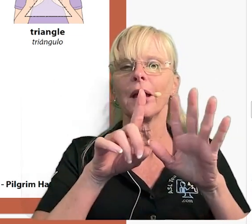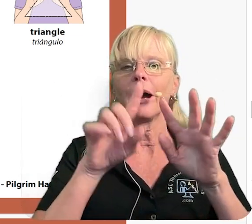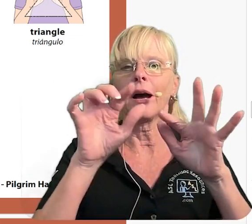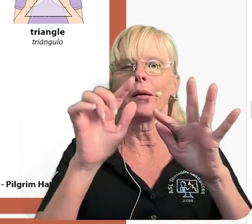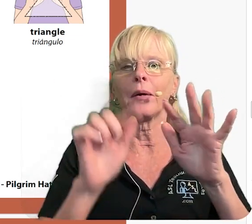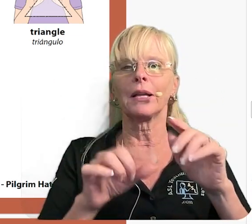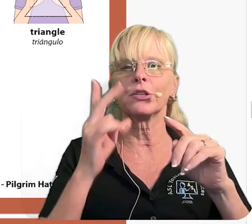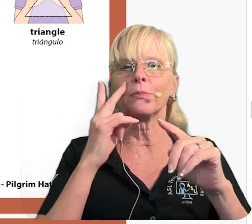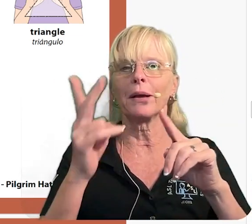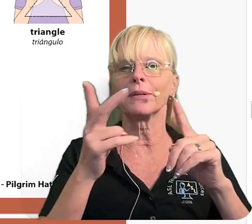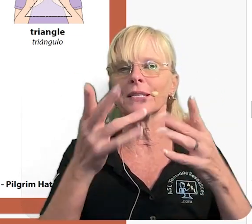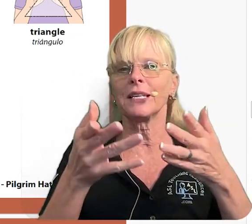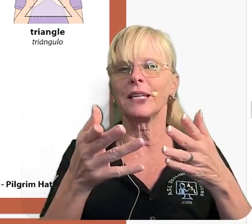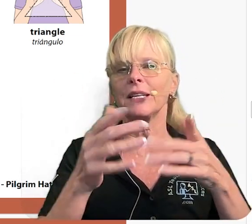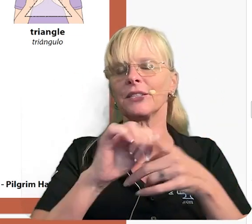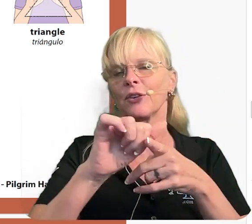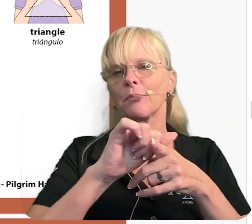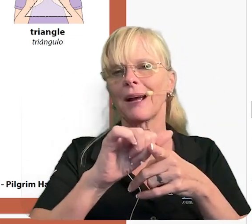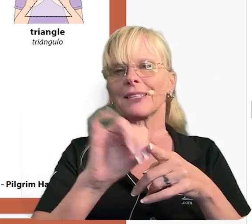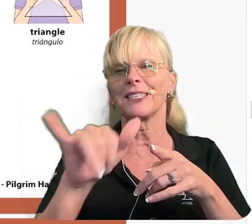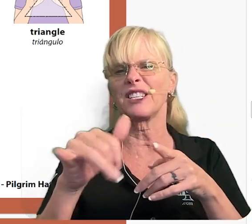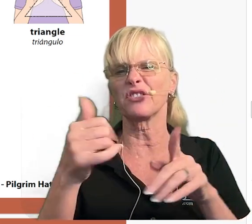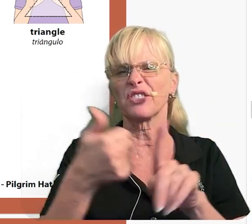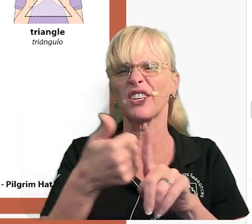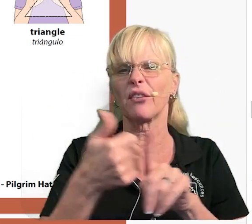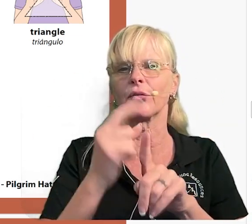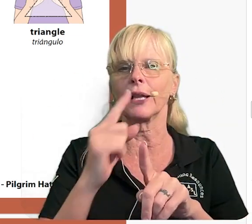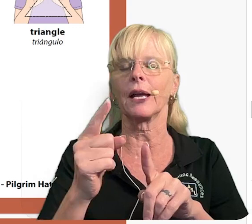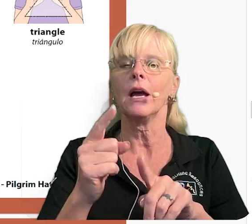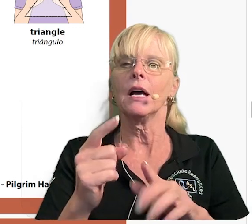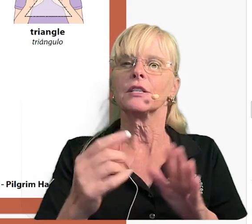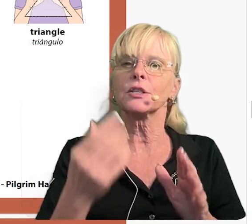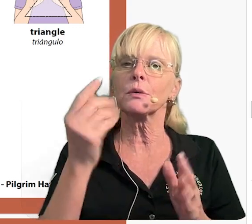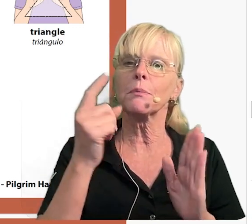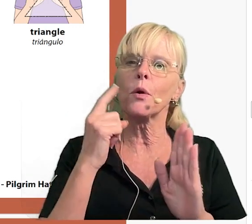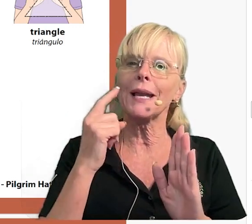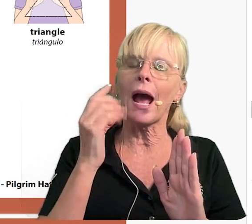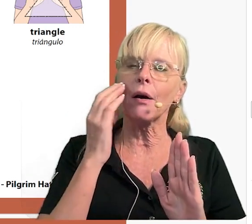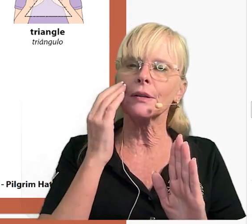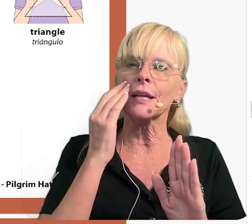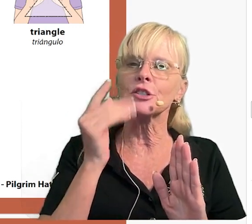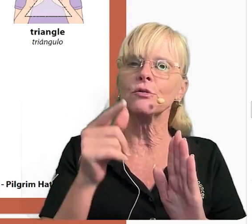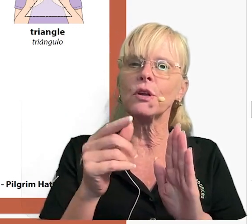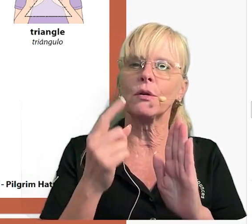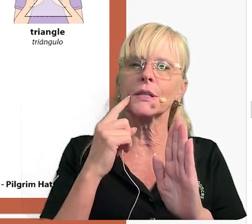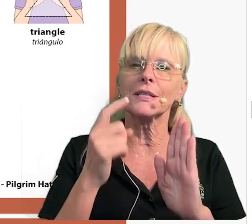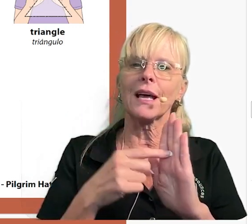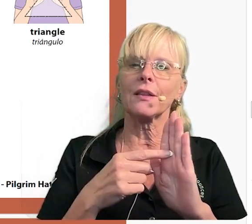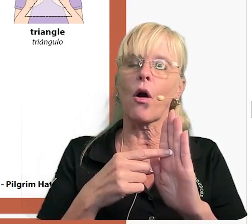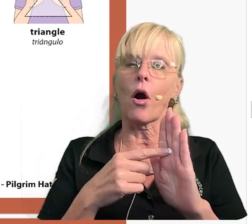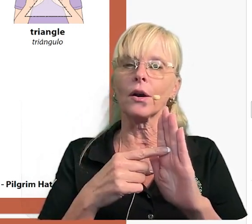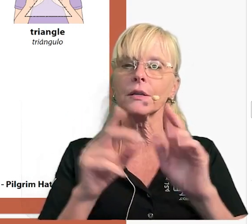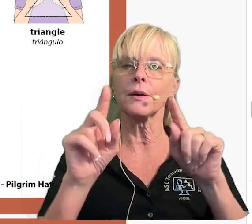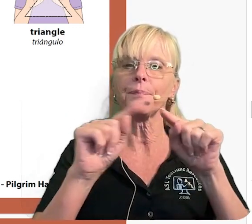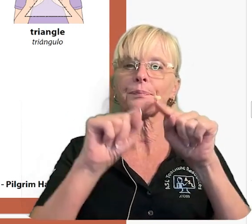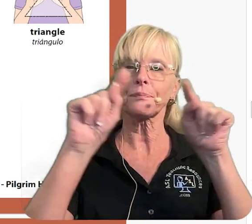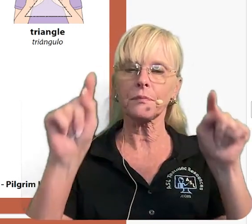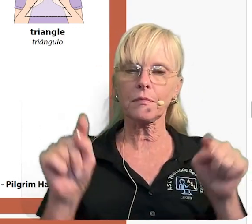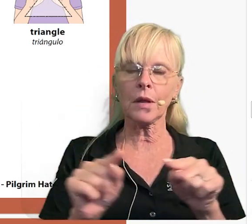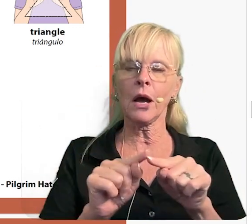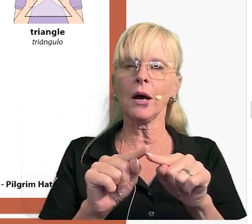here. I'll let you be able to see these. You can practice these yourself, really. Just want to point out that you notice that the